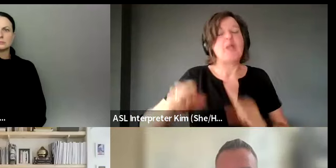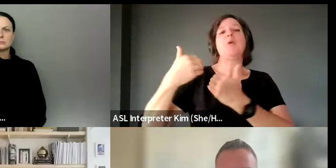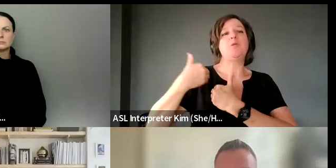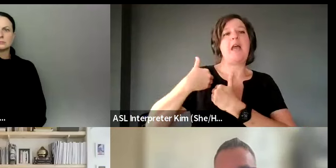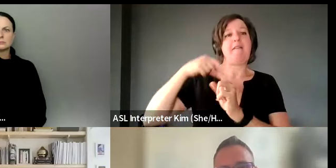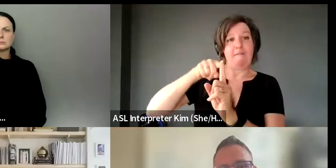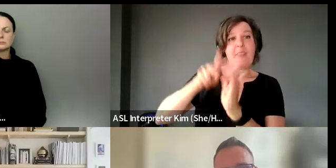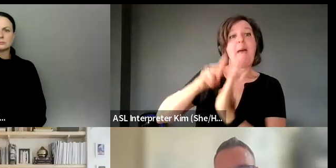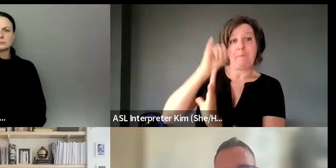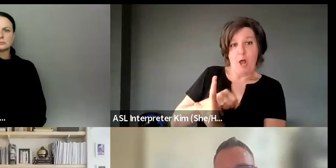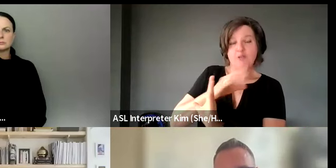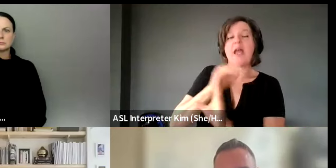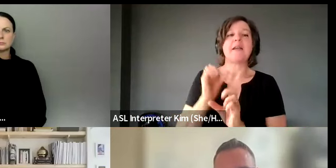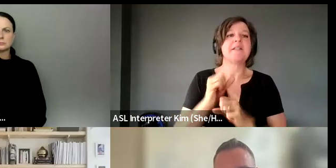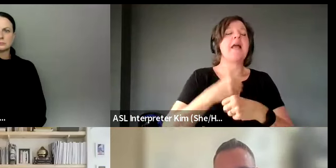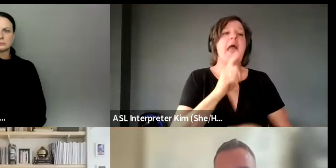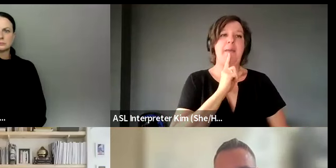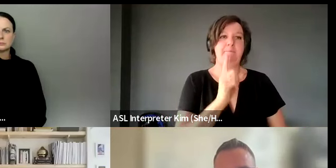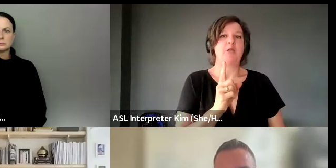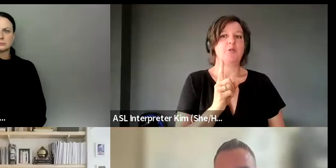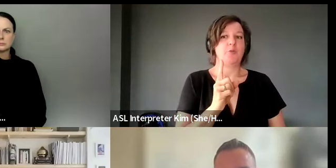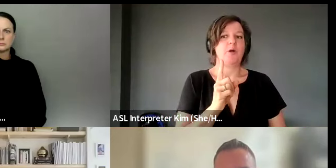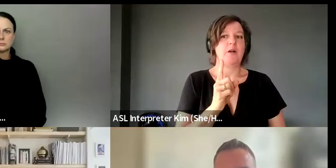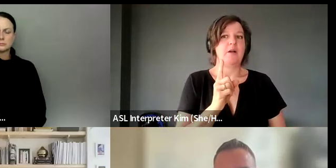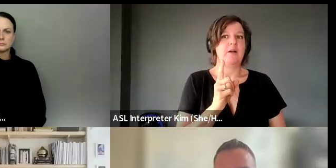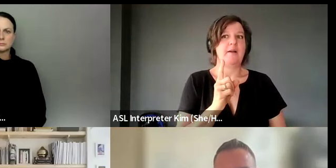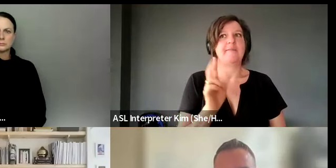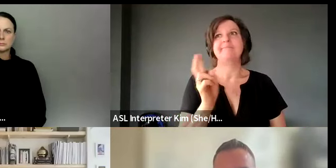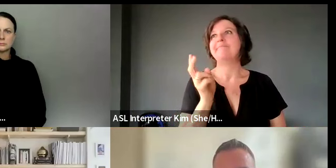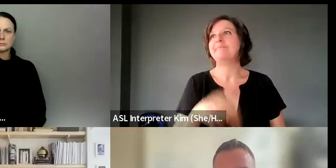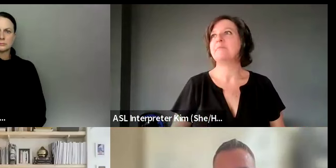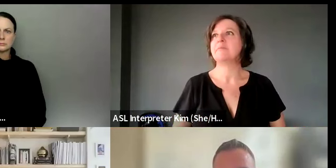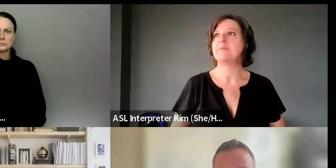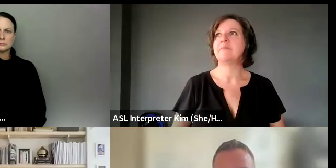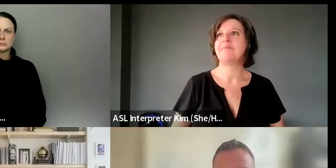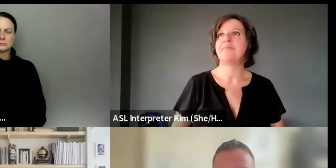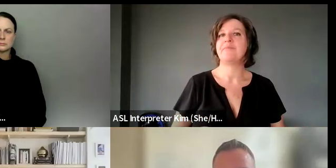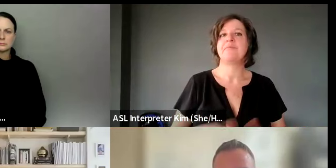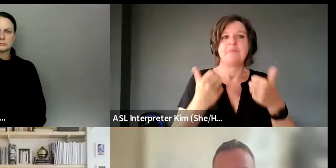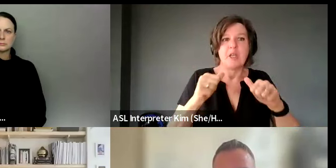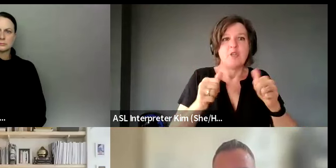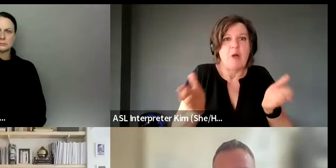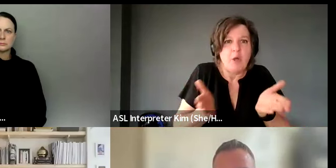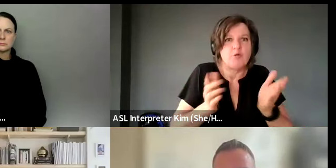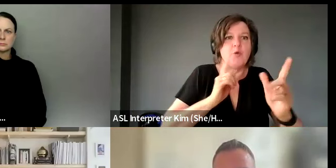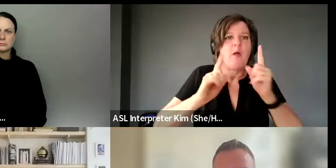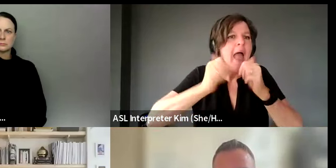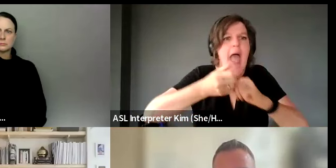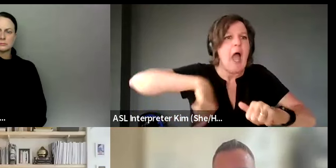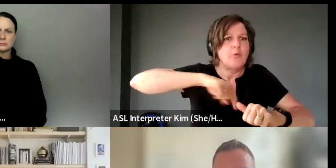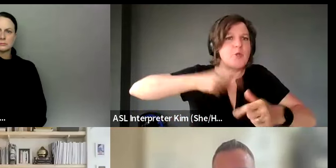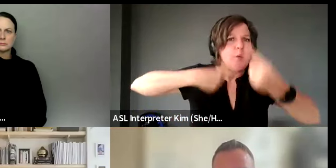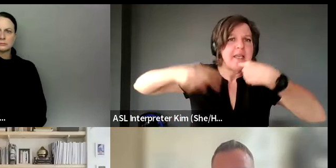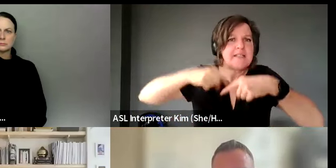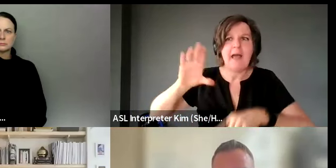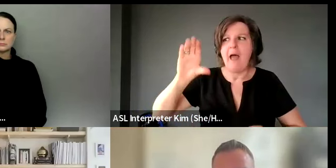and ensuring and kind of, yeah, like trying to drive the conversation, how should we sign container? And